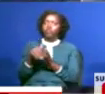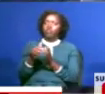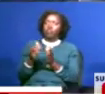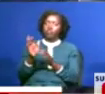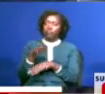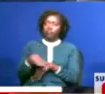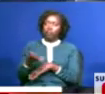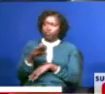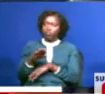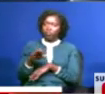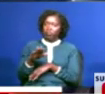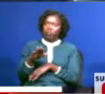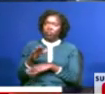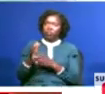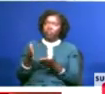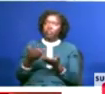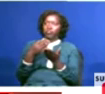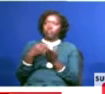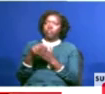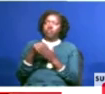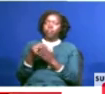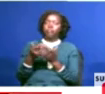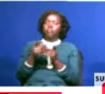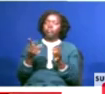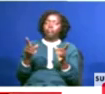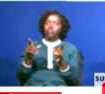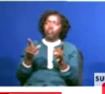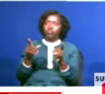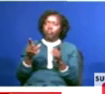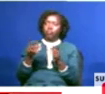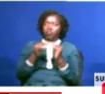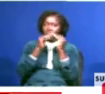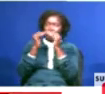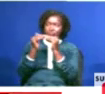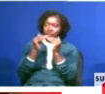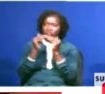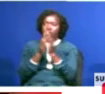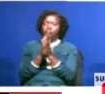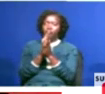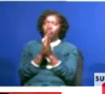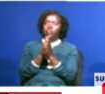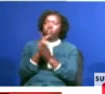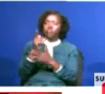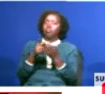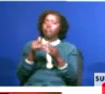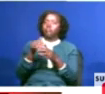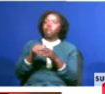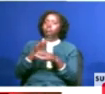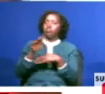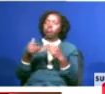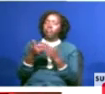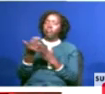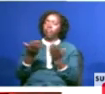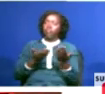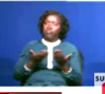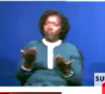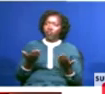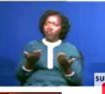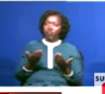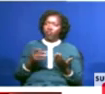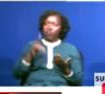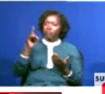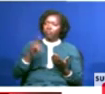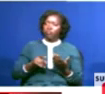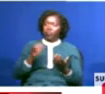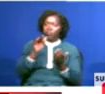while bolstering financial literacy levels. What if we had an inclusion in all our services that there must be a